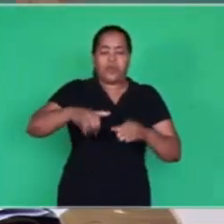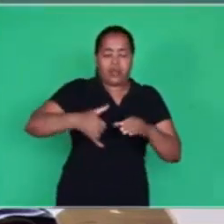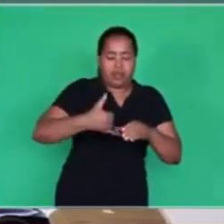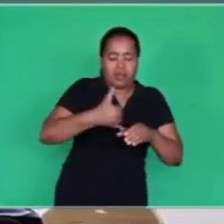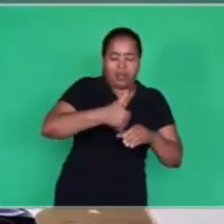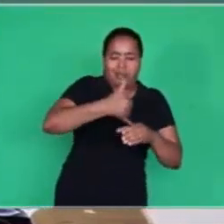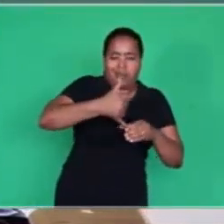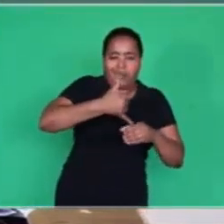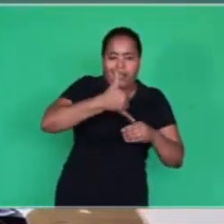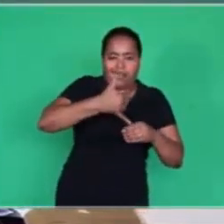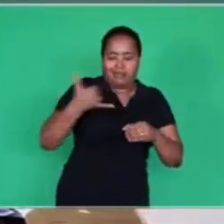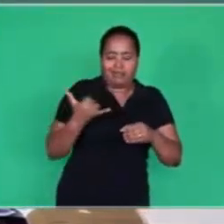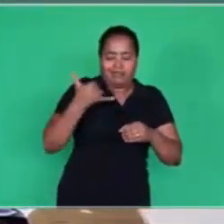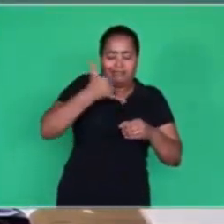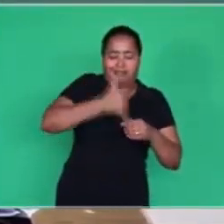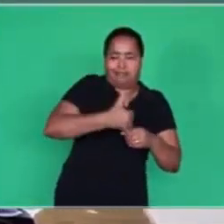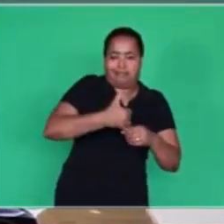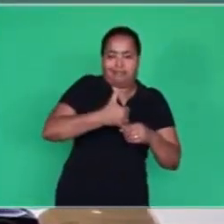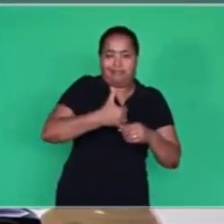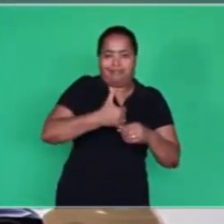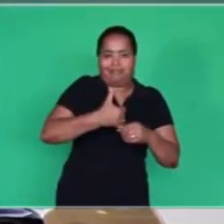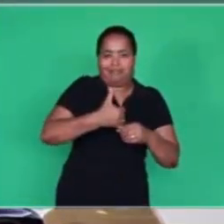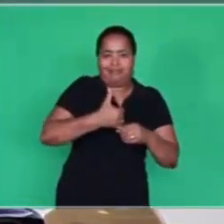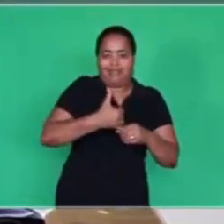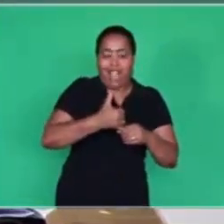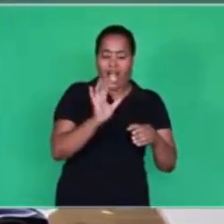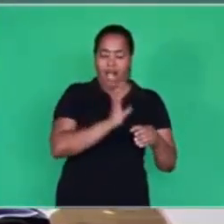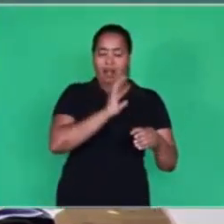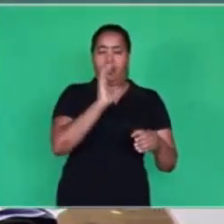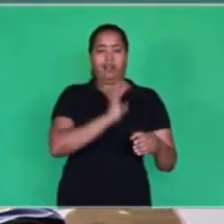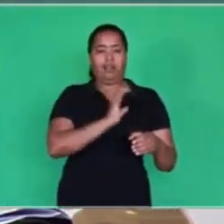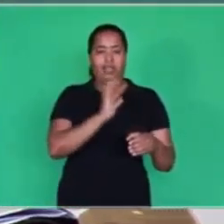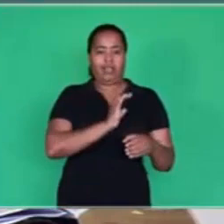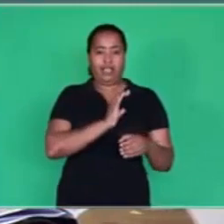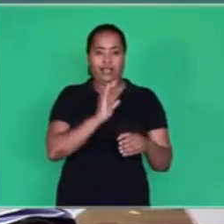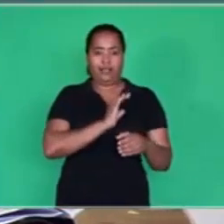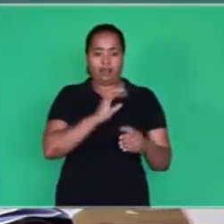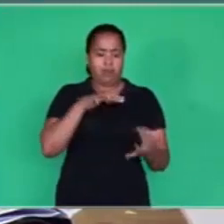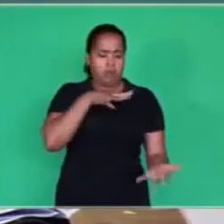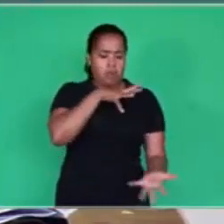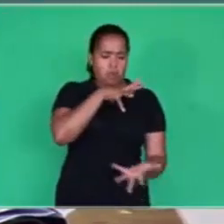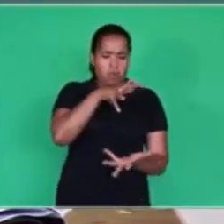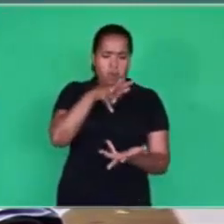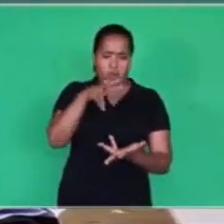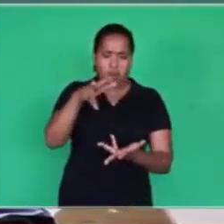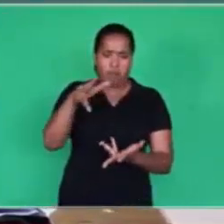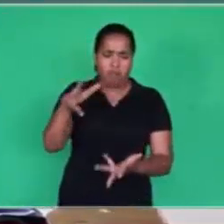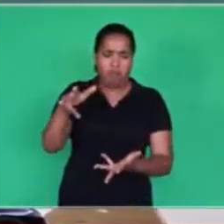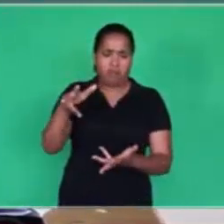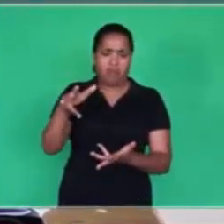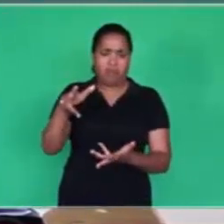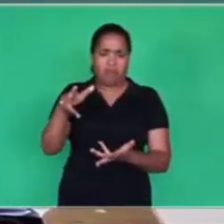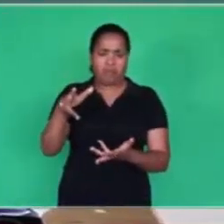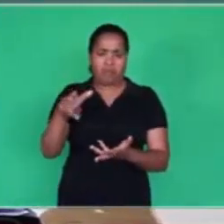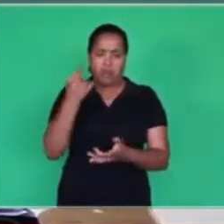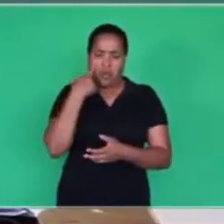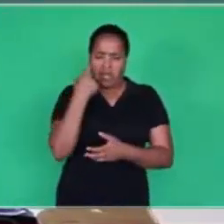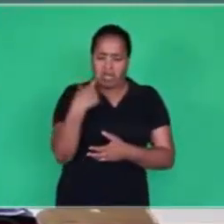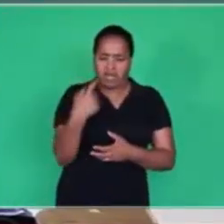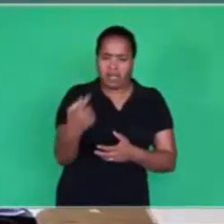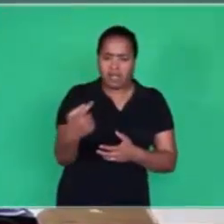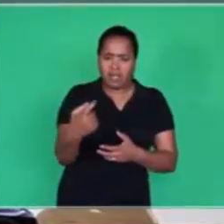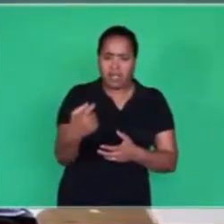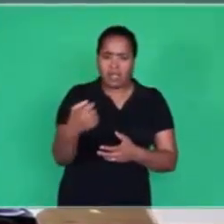in example of Saudi Arabia or Iran or other countries which are far greater powers and have much